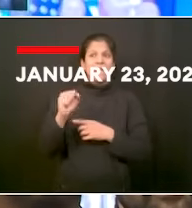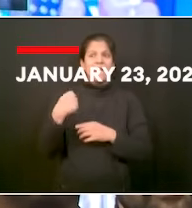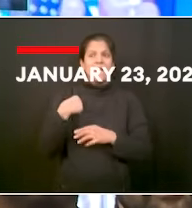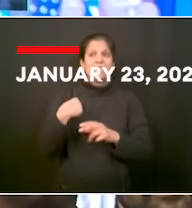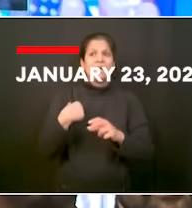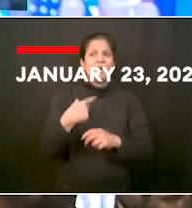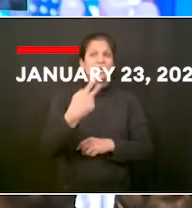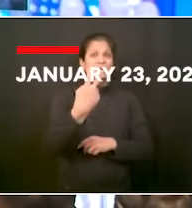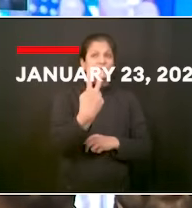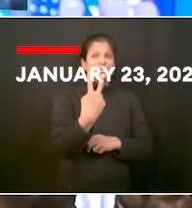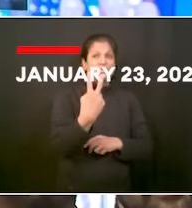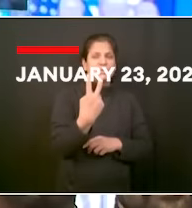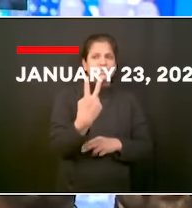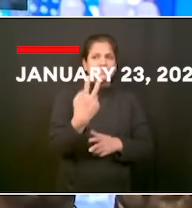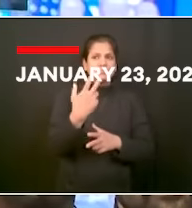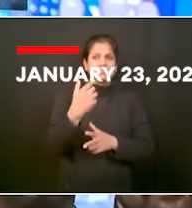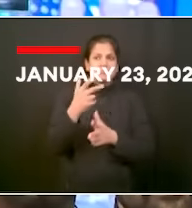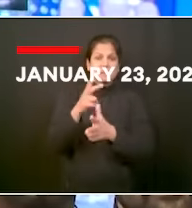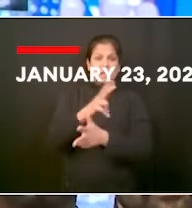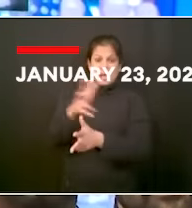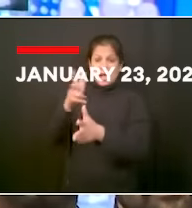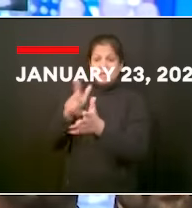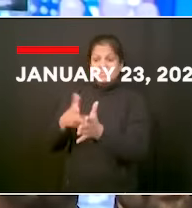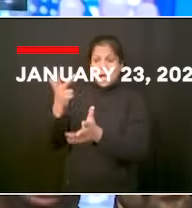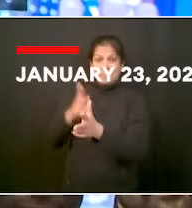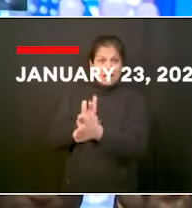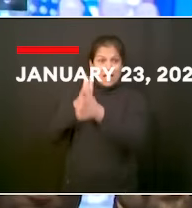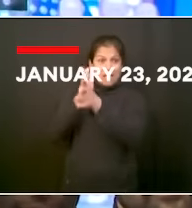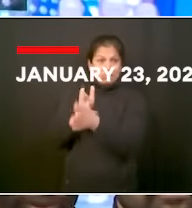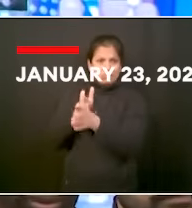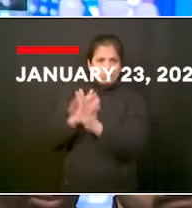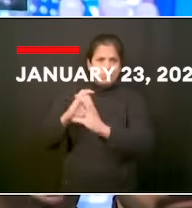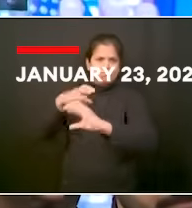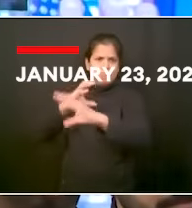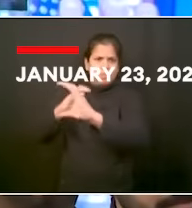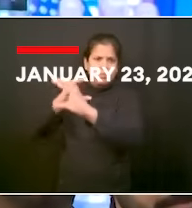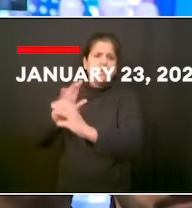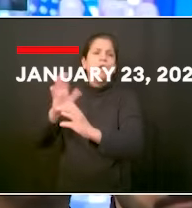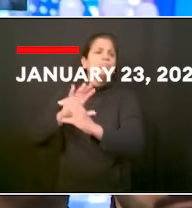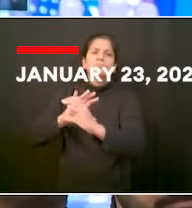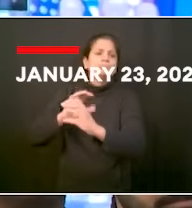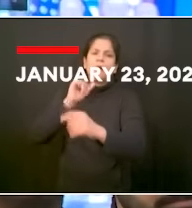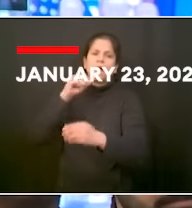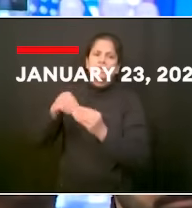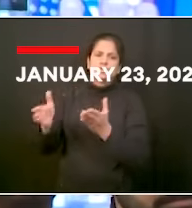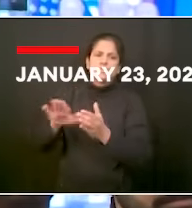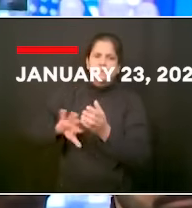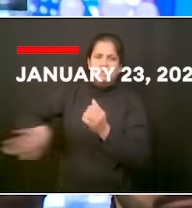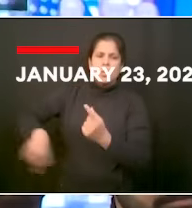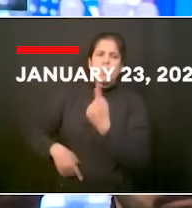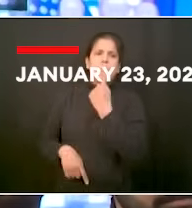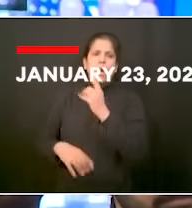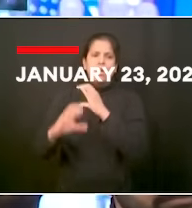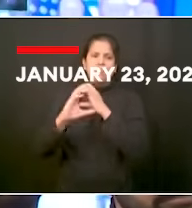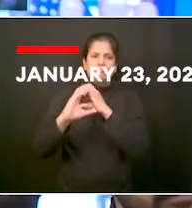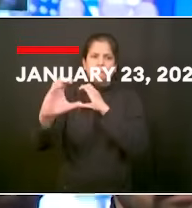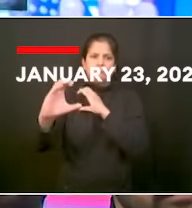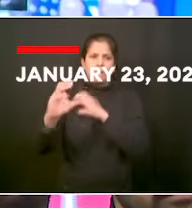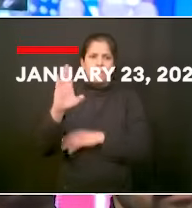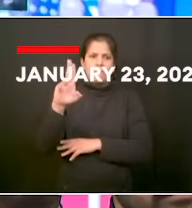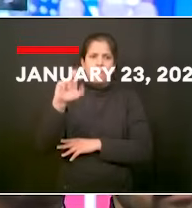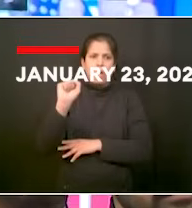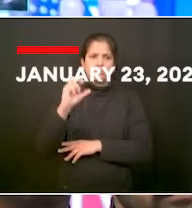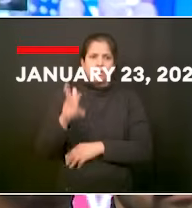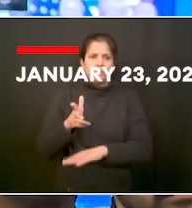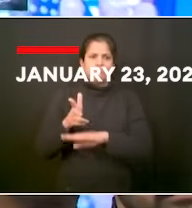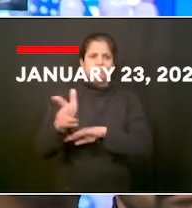will be in action. Bridges and tunnels. We've got over 9,000 tons of roadway de-icer and over 100 pieces of